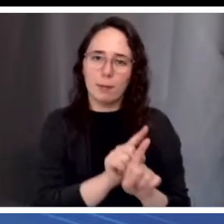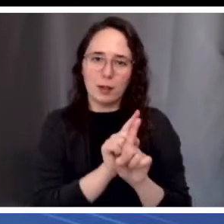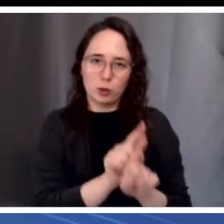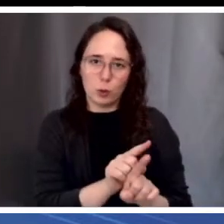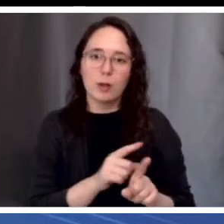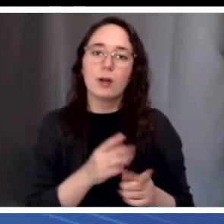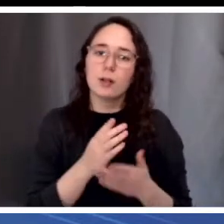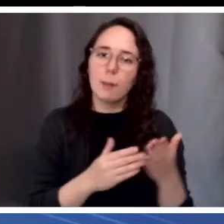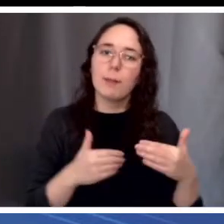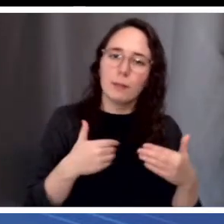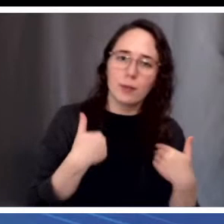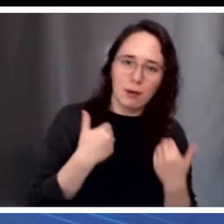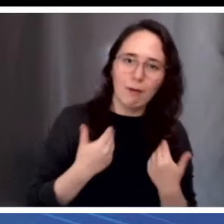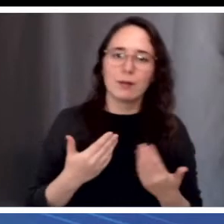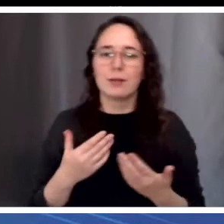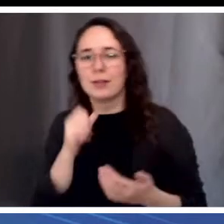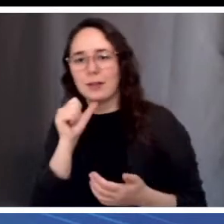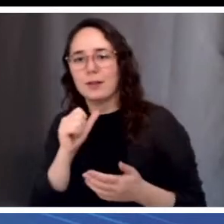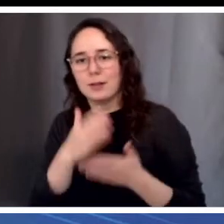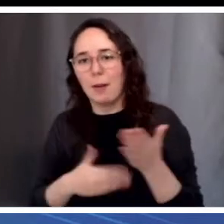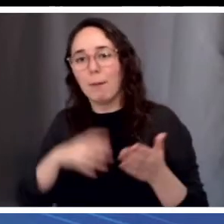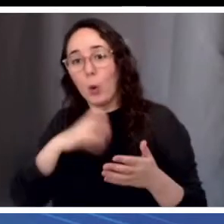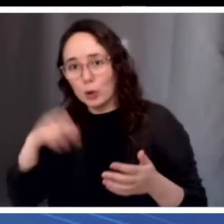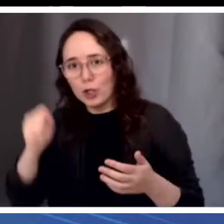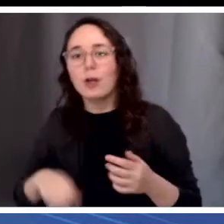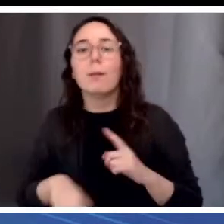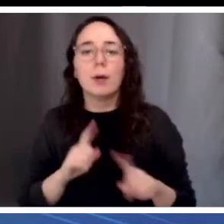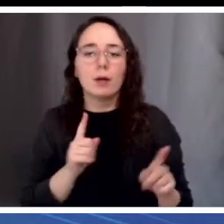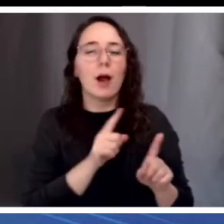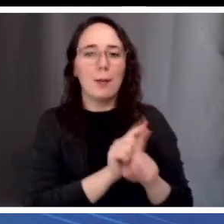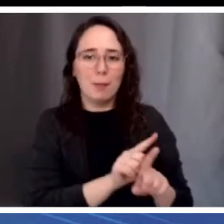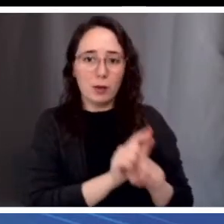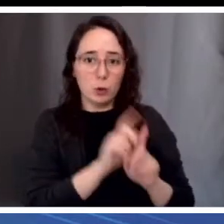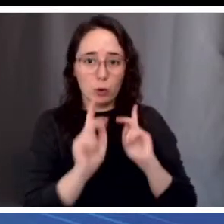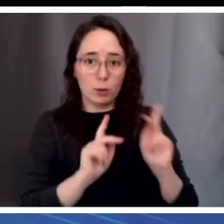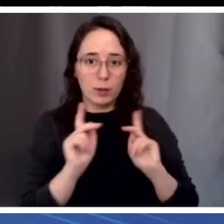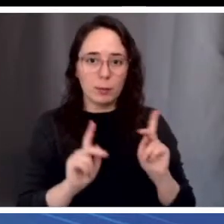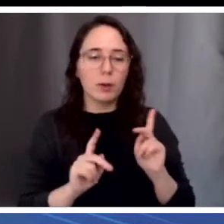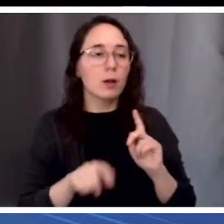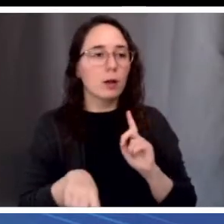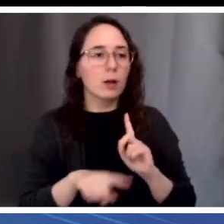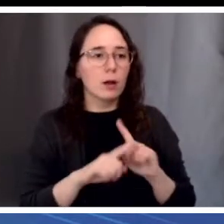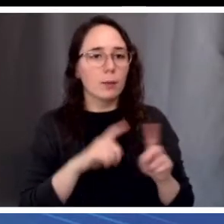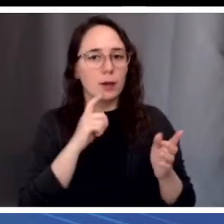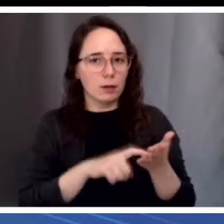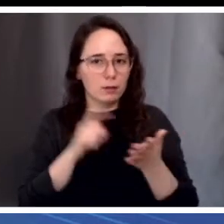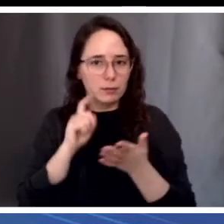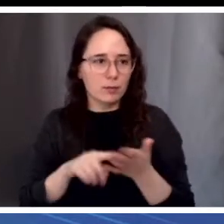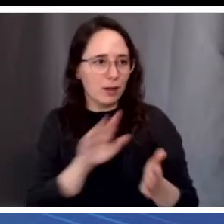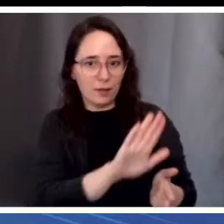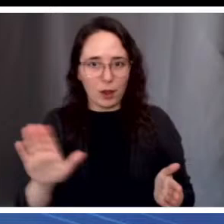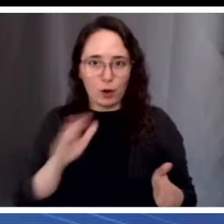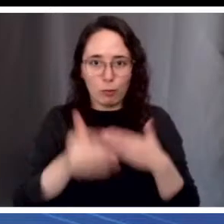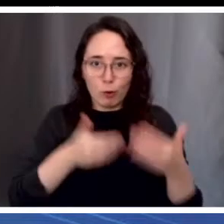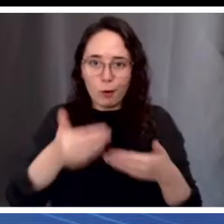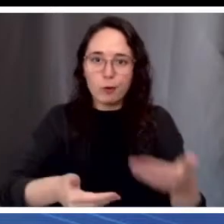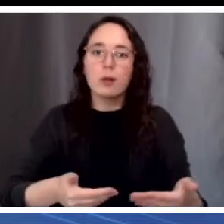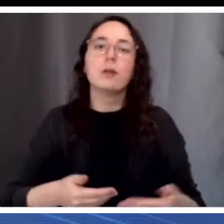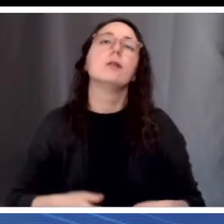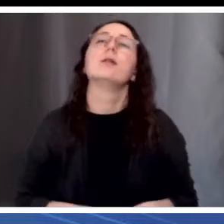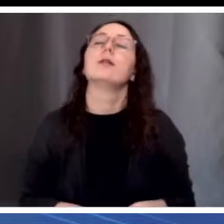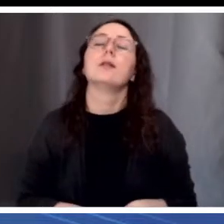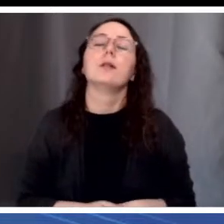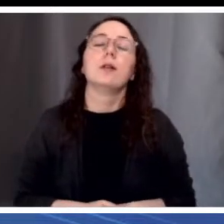it's really rewarding to me because I get to see where they're going with it now. And in